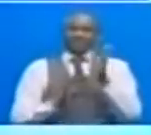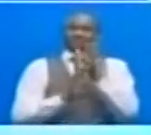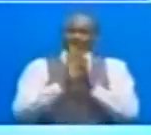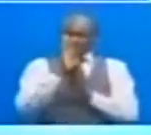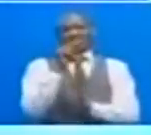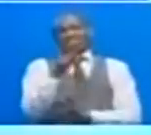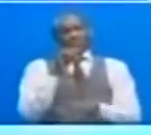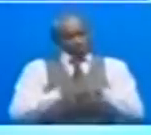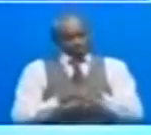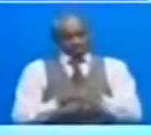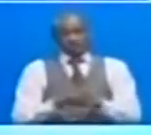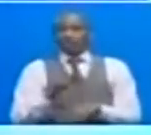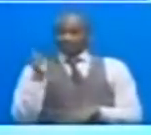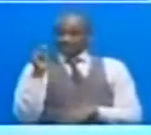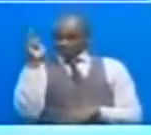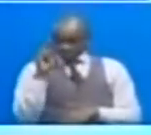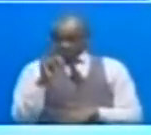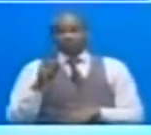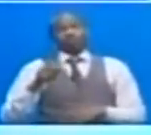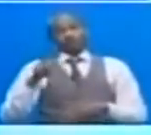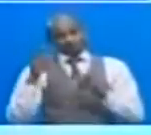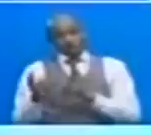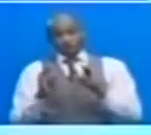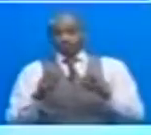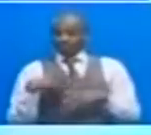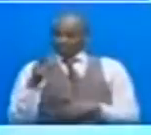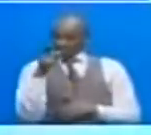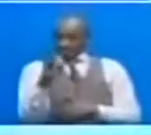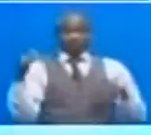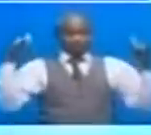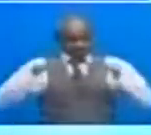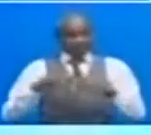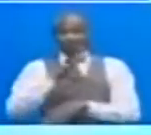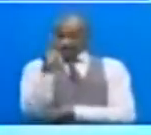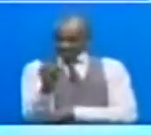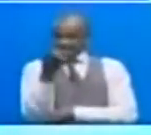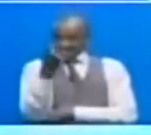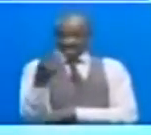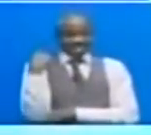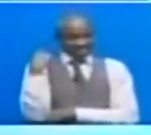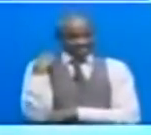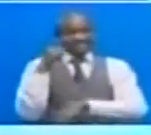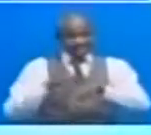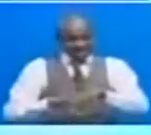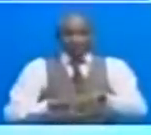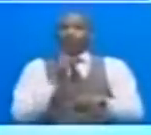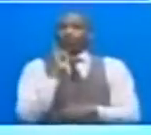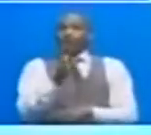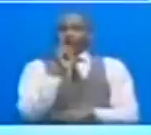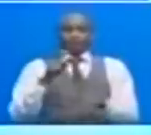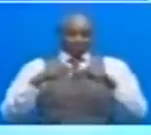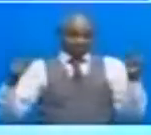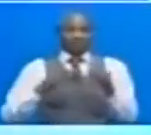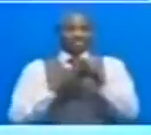in development. Uhuru spoke at the Commonwealth Parliamentary Association Conference for Africa just a day after he warned opposition